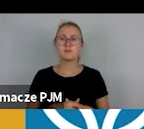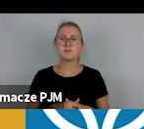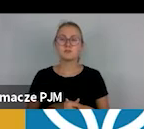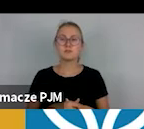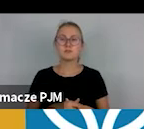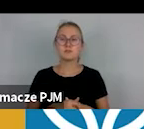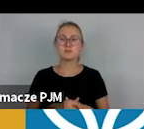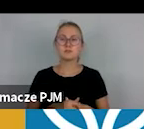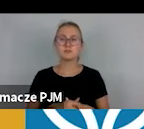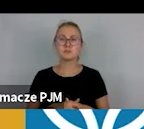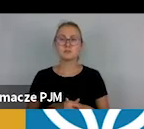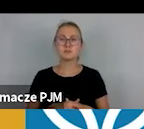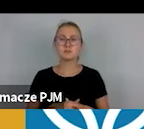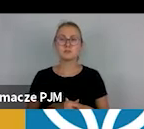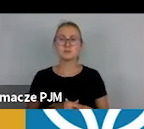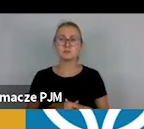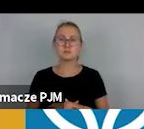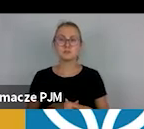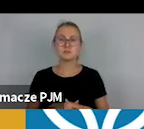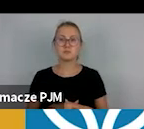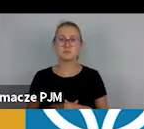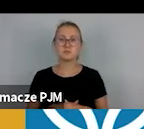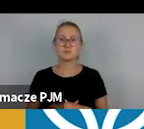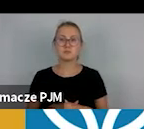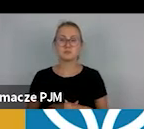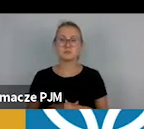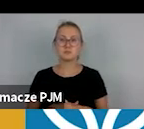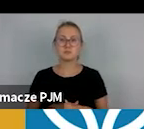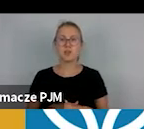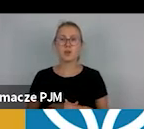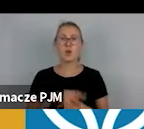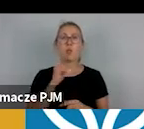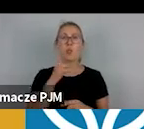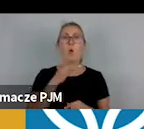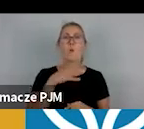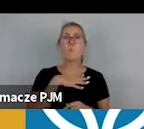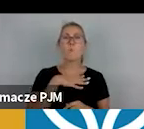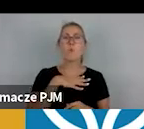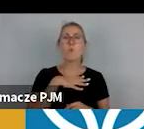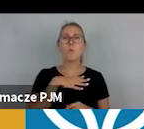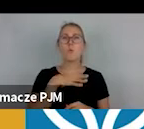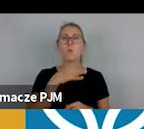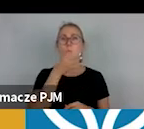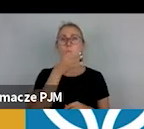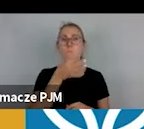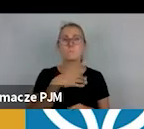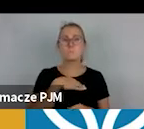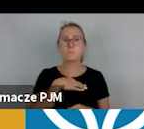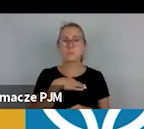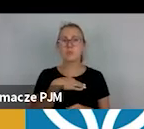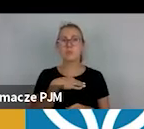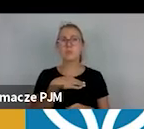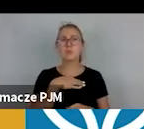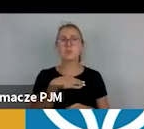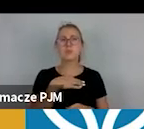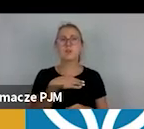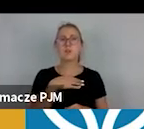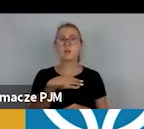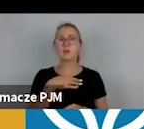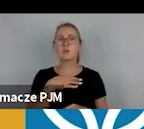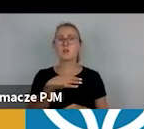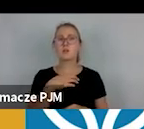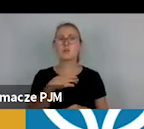workplace gender equality initiatives is? This was a UN Women meeting. And the participants,